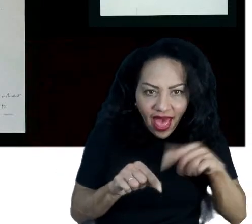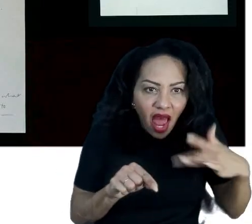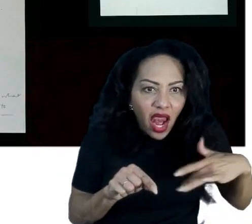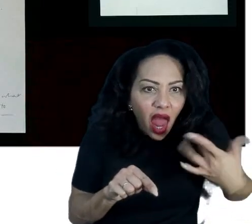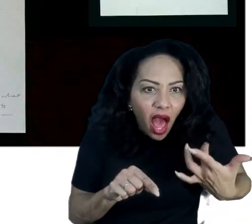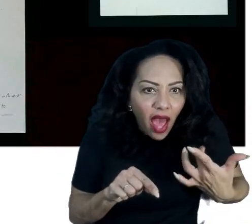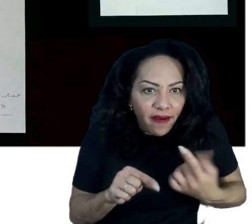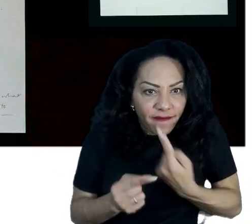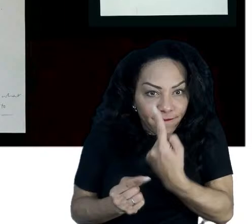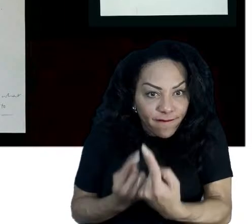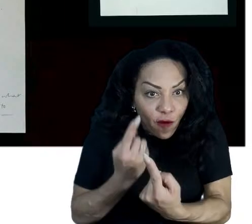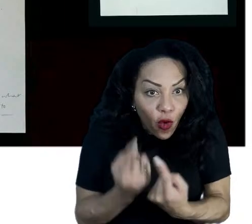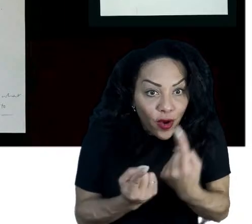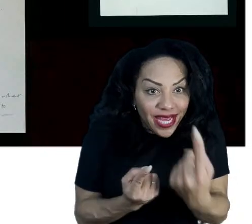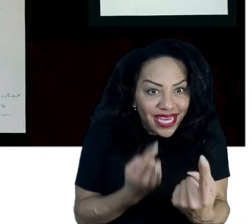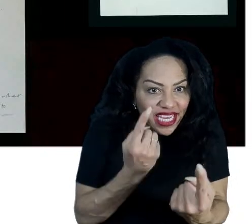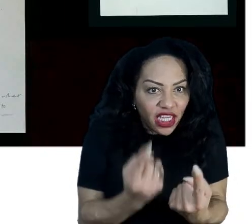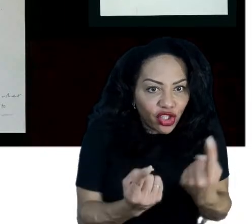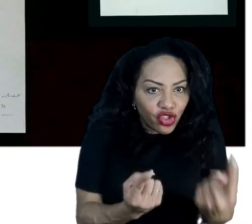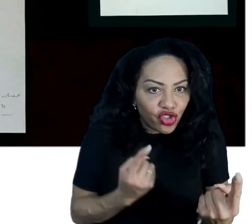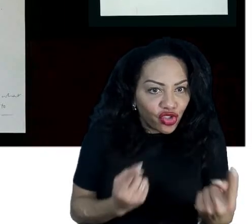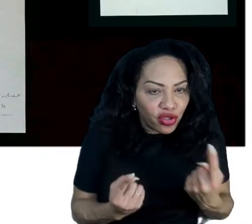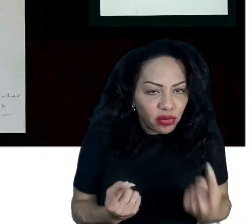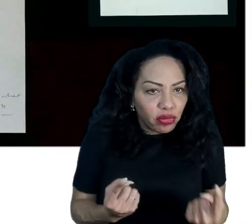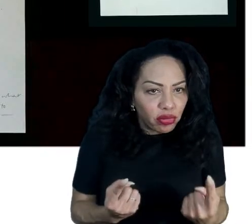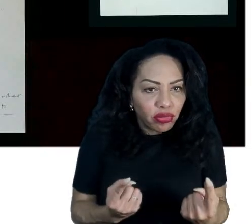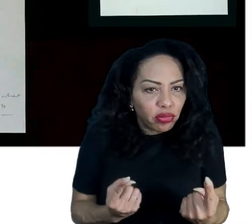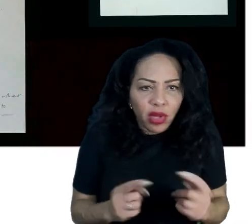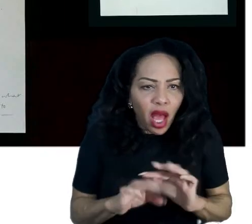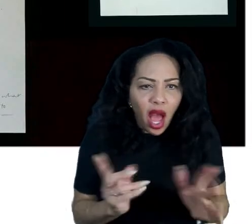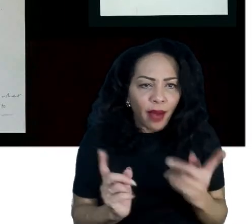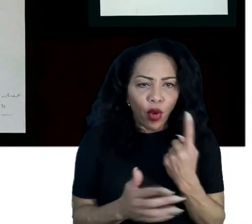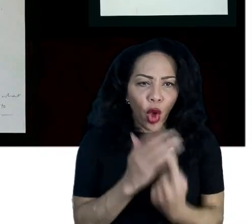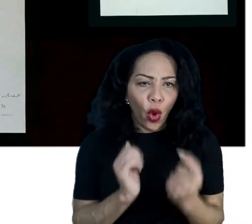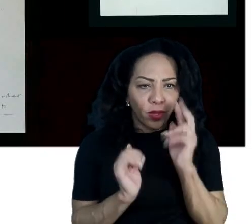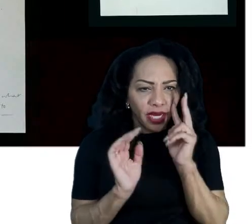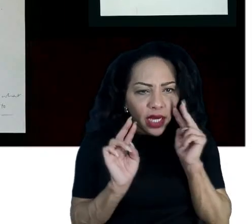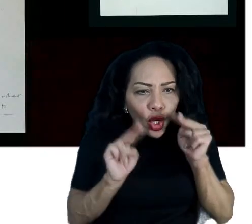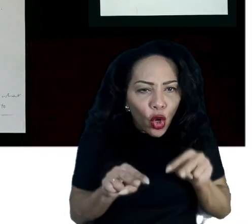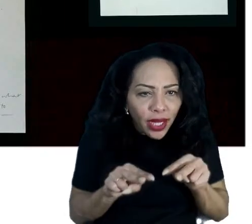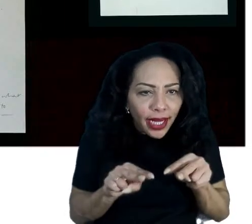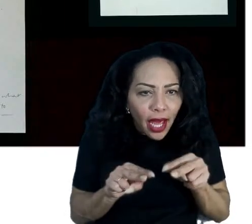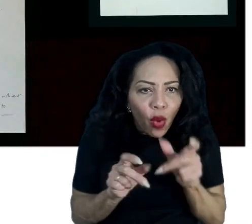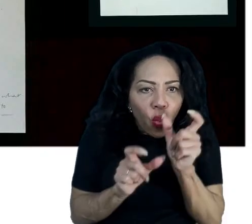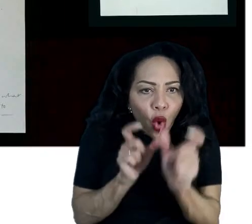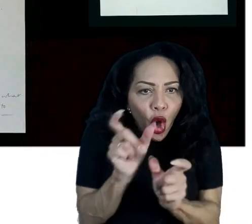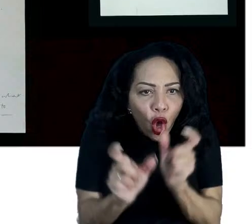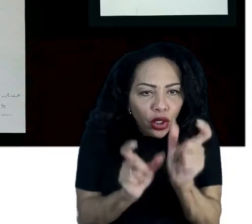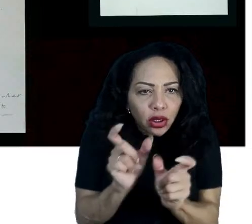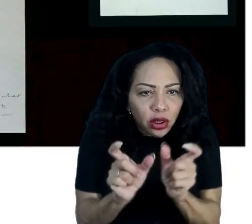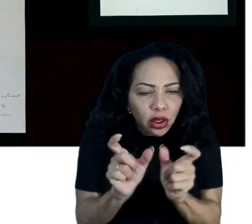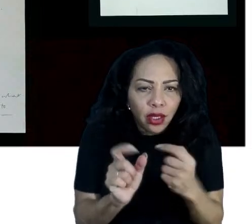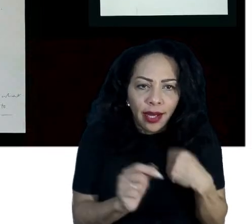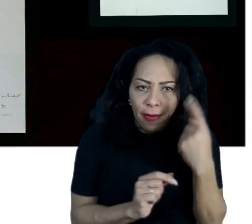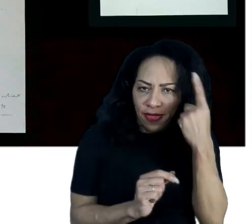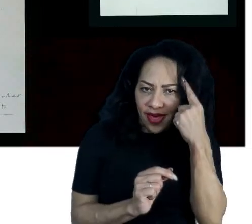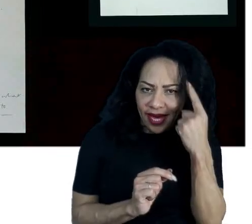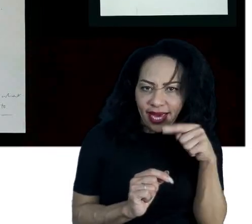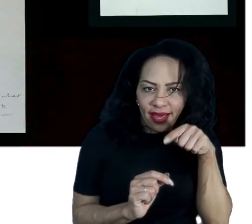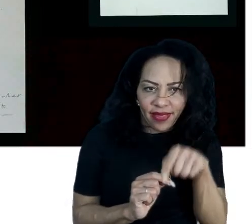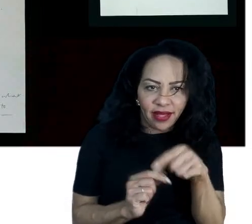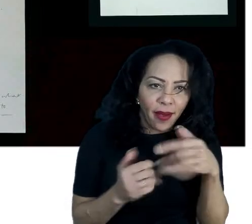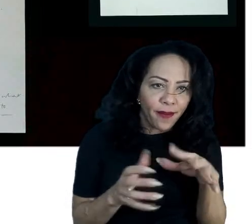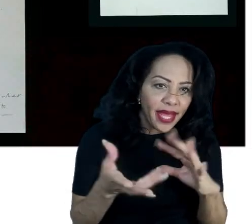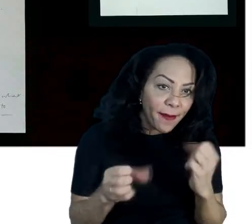I'm holding. So I'm not just asking myself, what do the words say? I'm trying to figure out how they've been made, how they've been